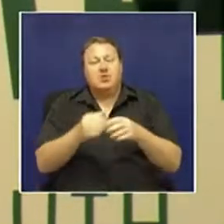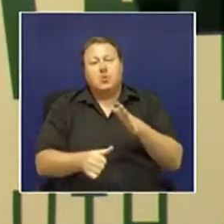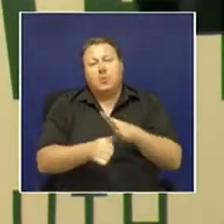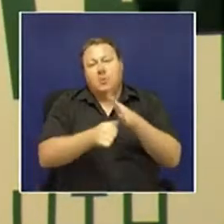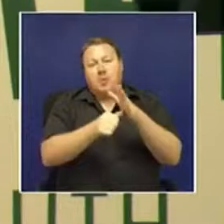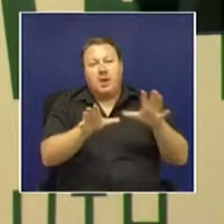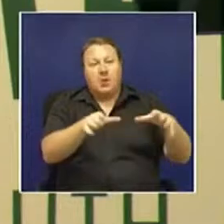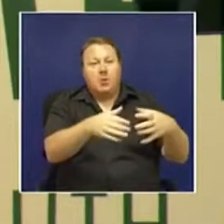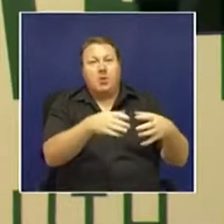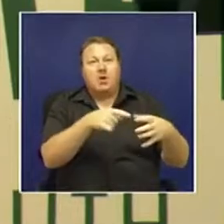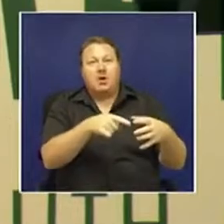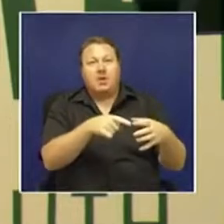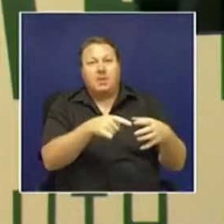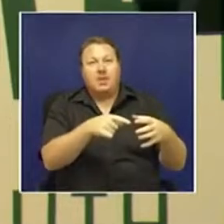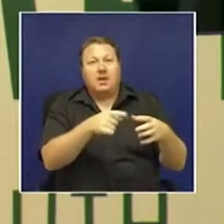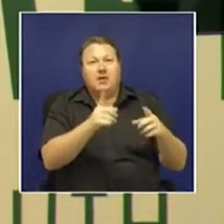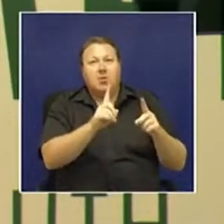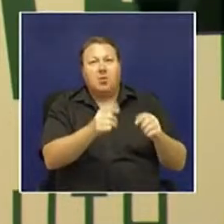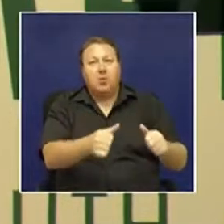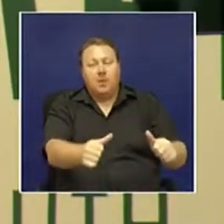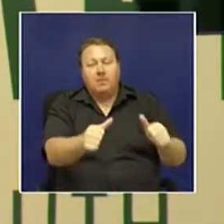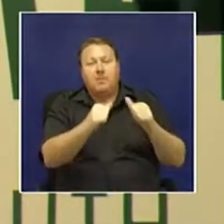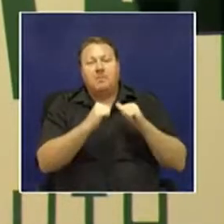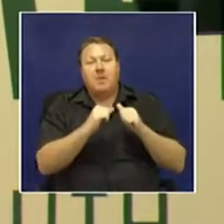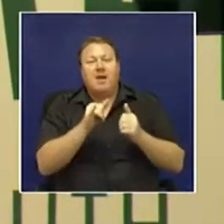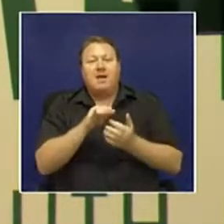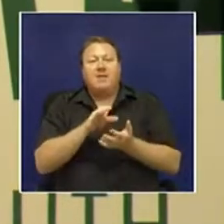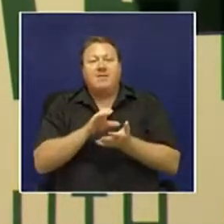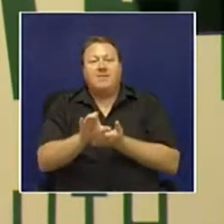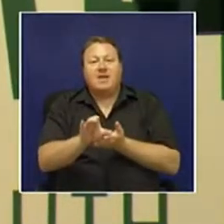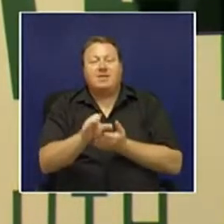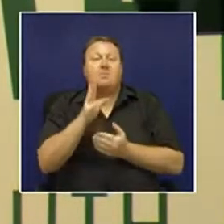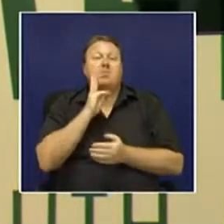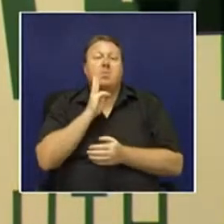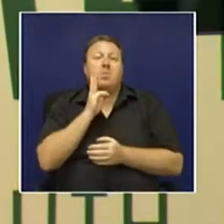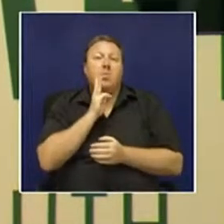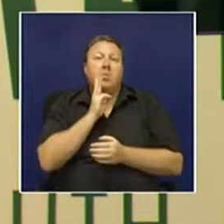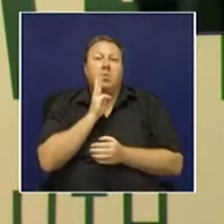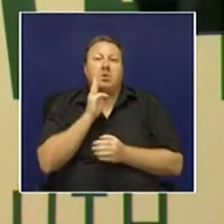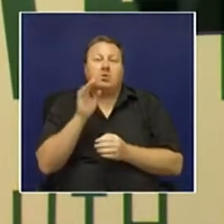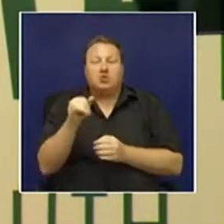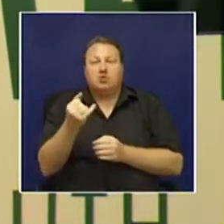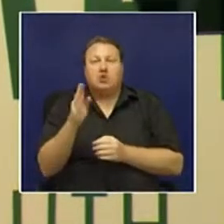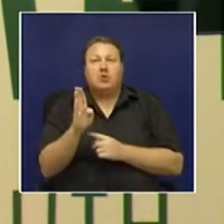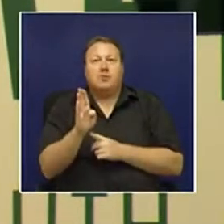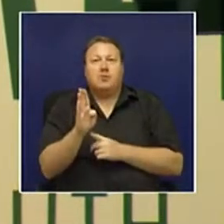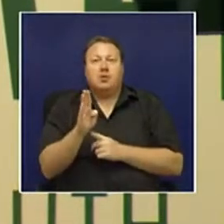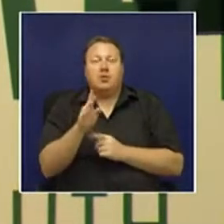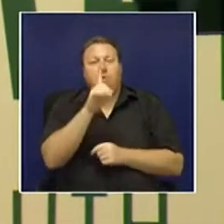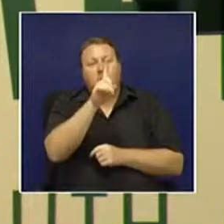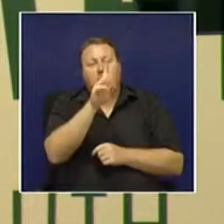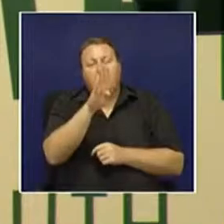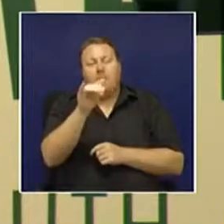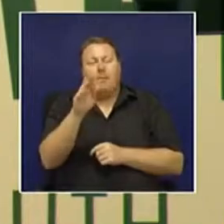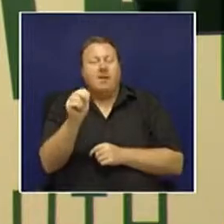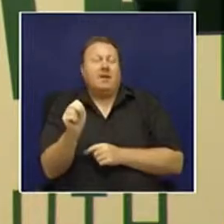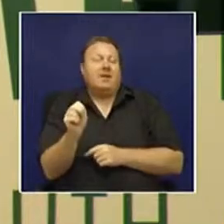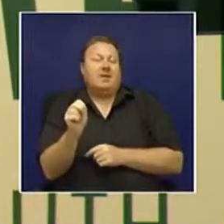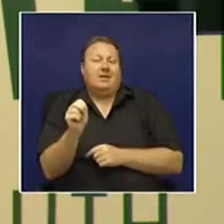what actually comes back into investment into the water, Johannesburg water, is R1 billion out of that 9 billion